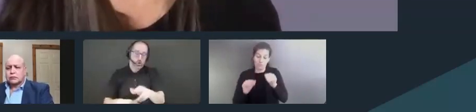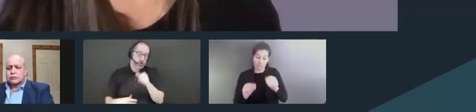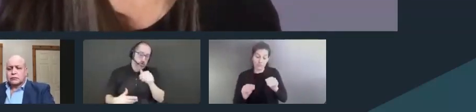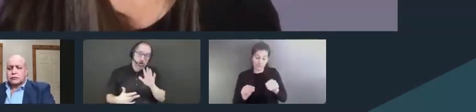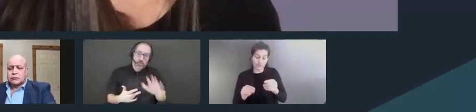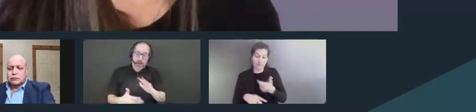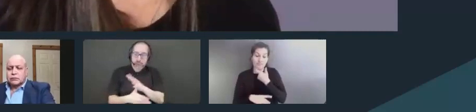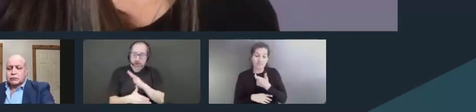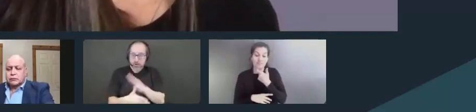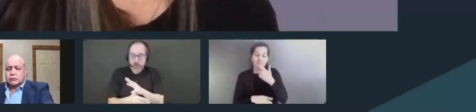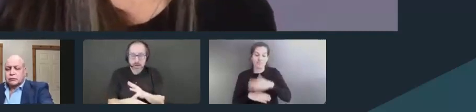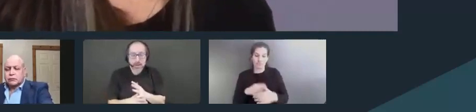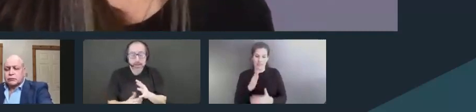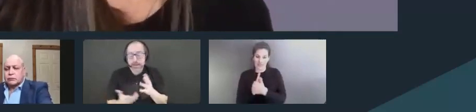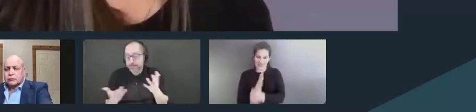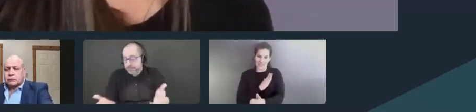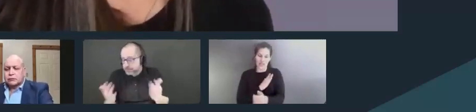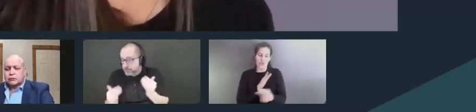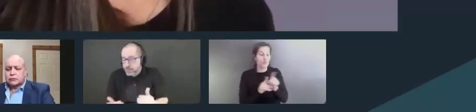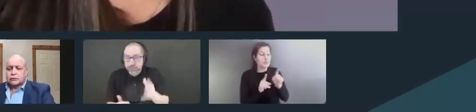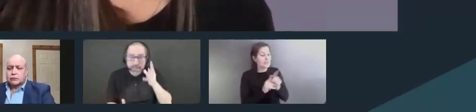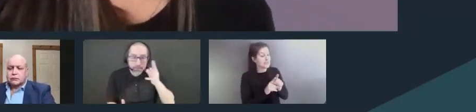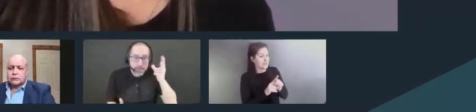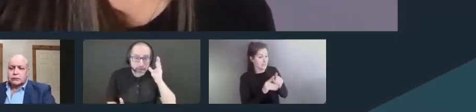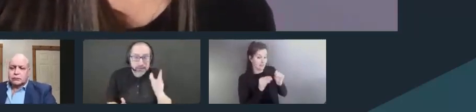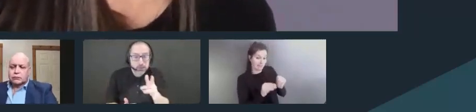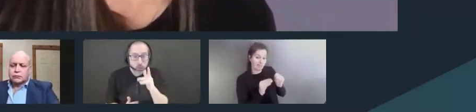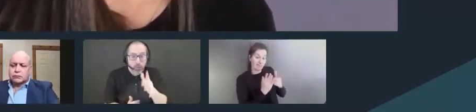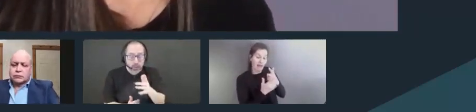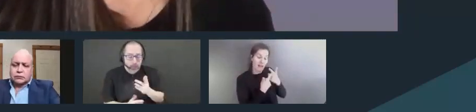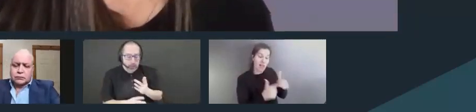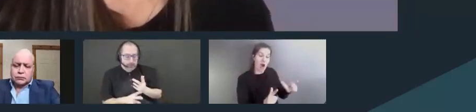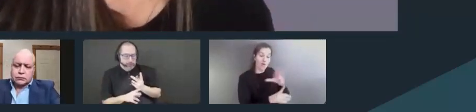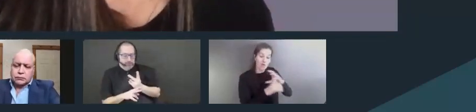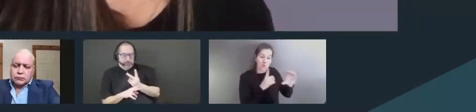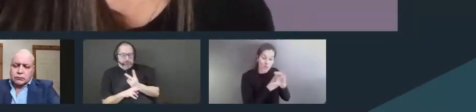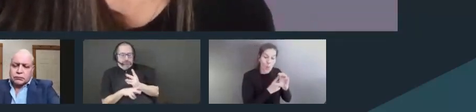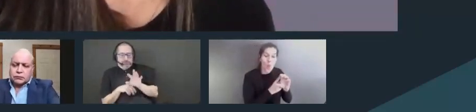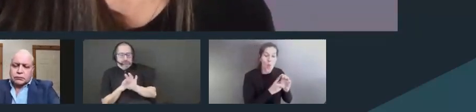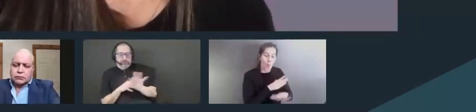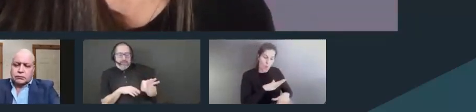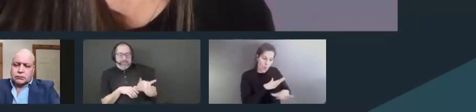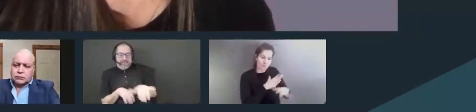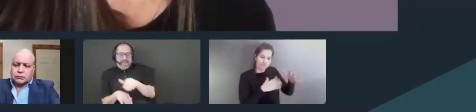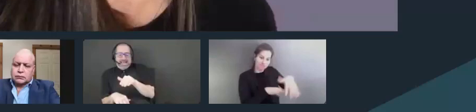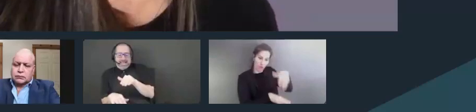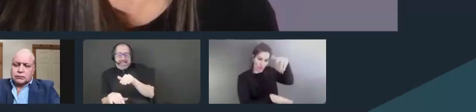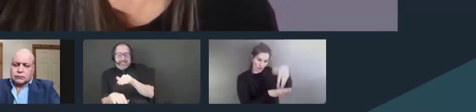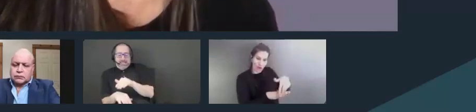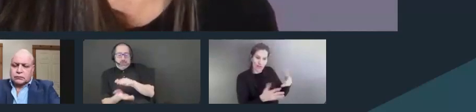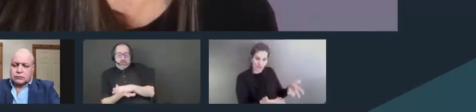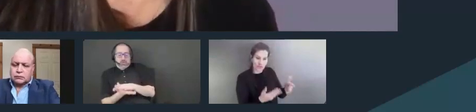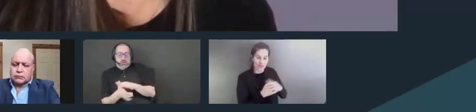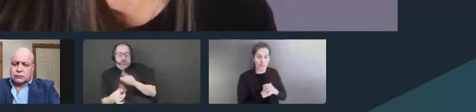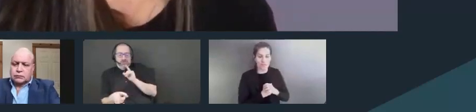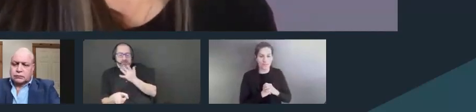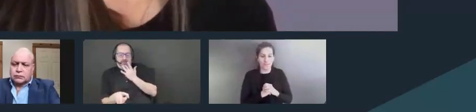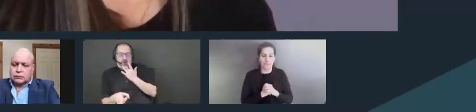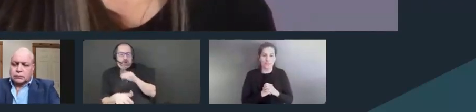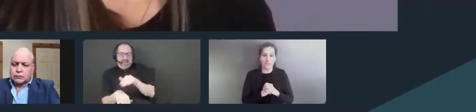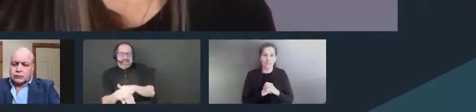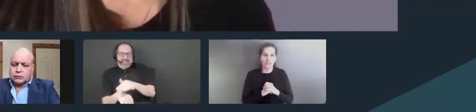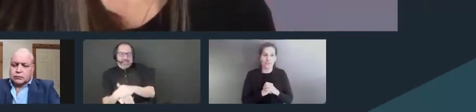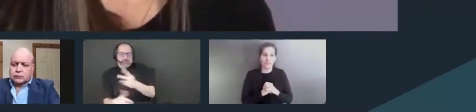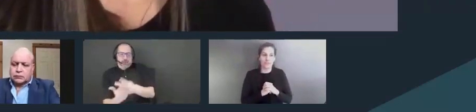in parents who self-select to send their kids to English programs because they're told